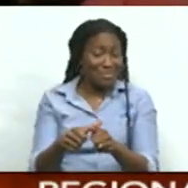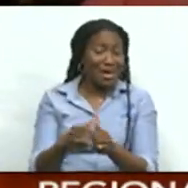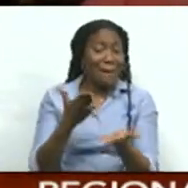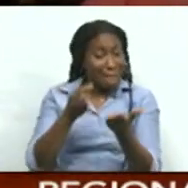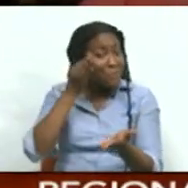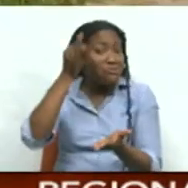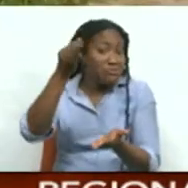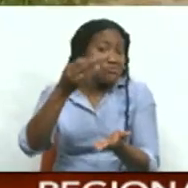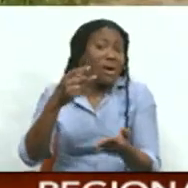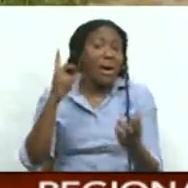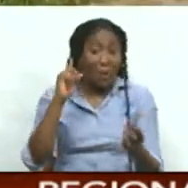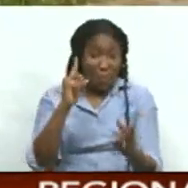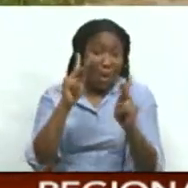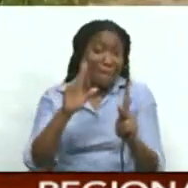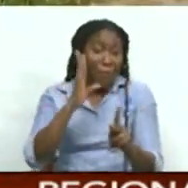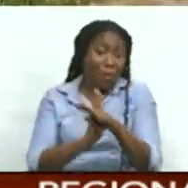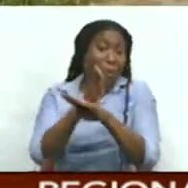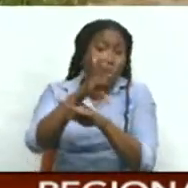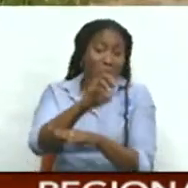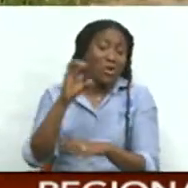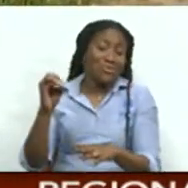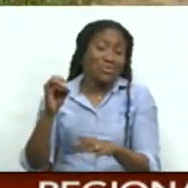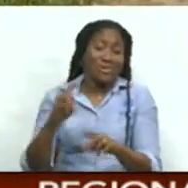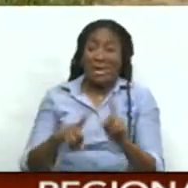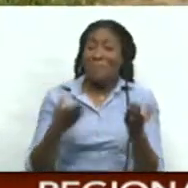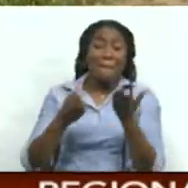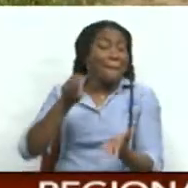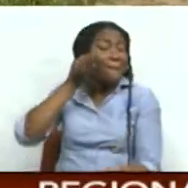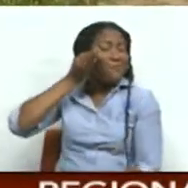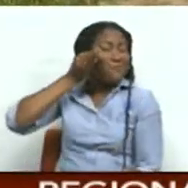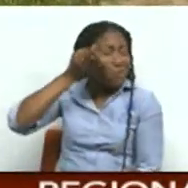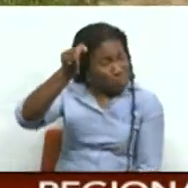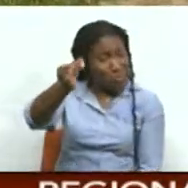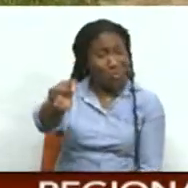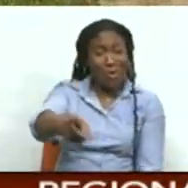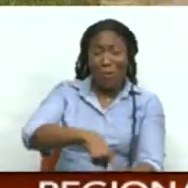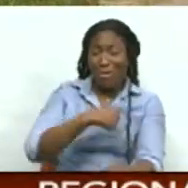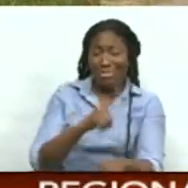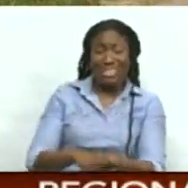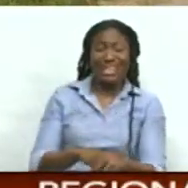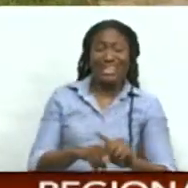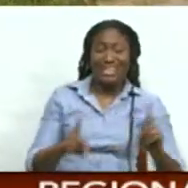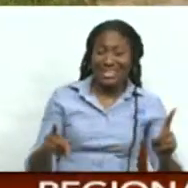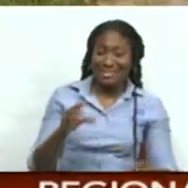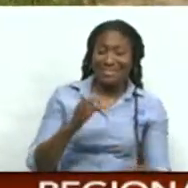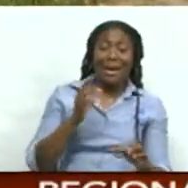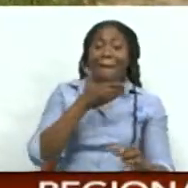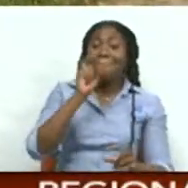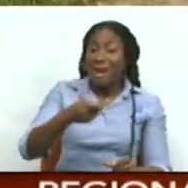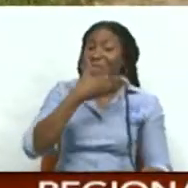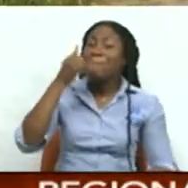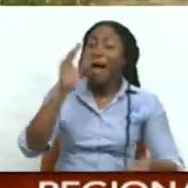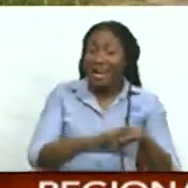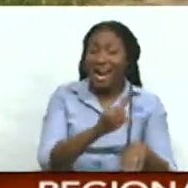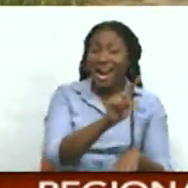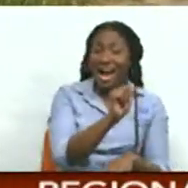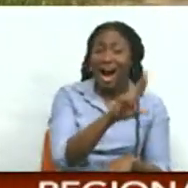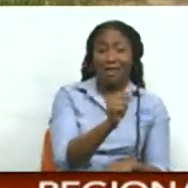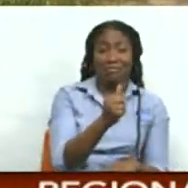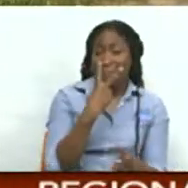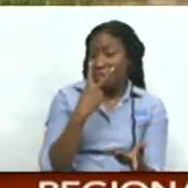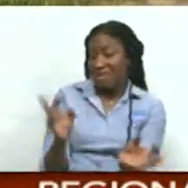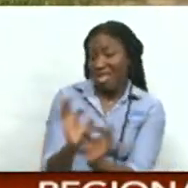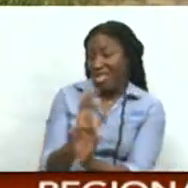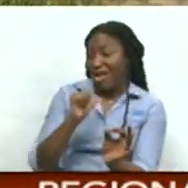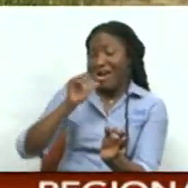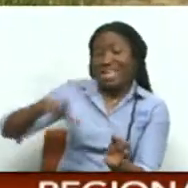that. Boy, that's a long time to come, you know. For somebody to break that record, that'd be better than he. And I ain't seen that yet. You understand? So